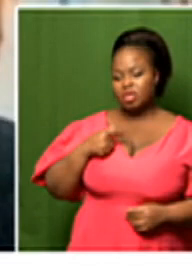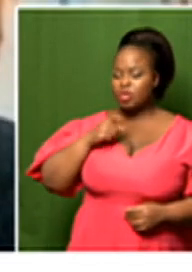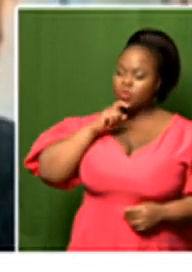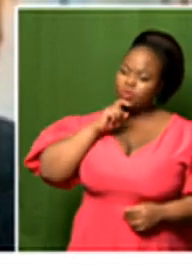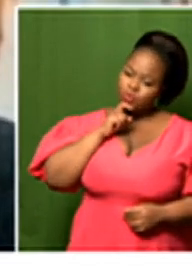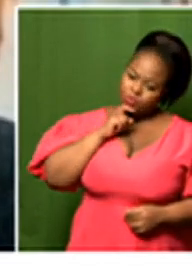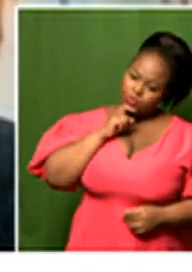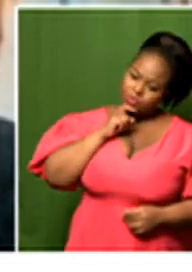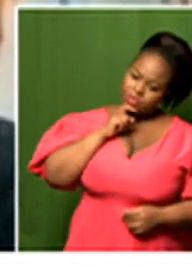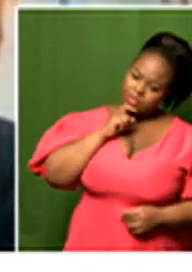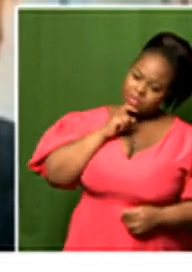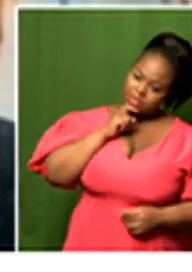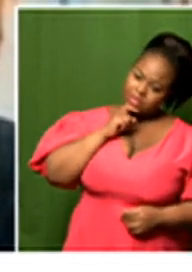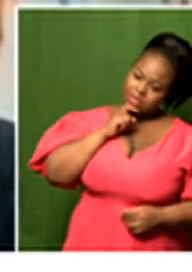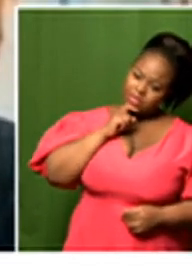certain